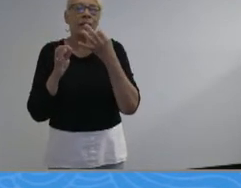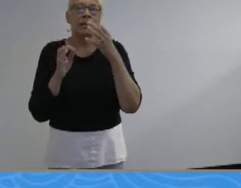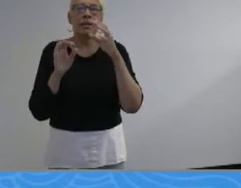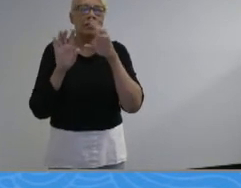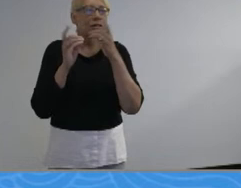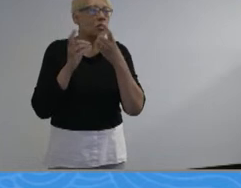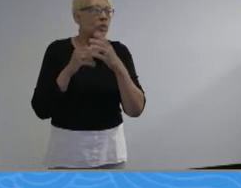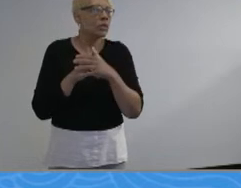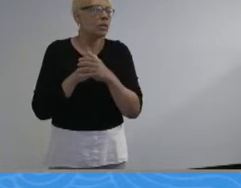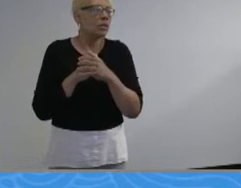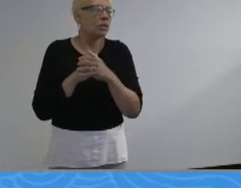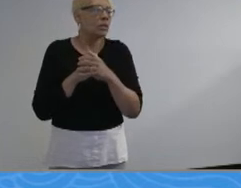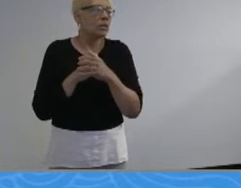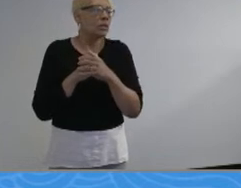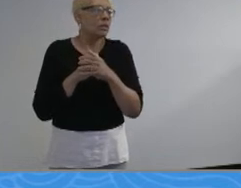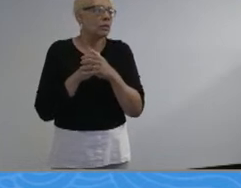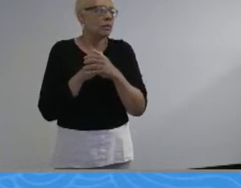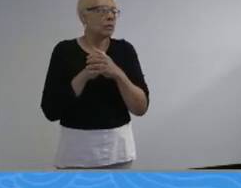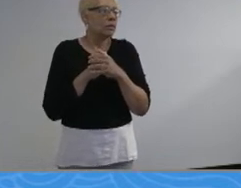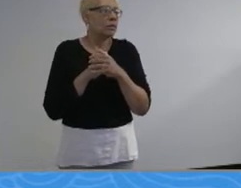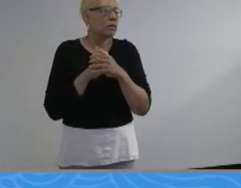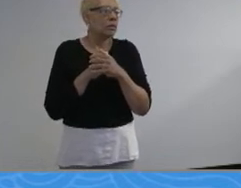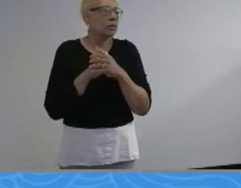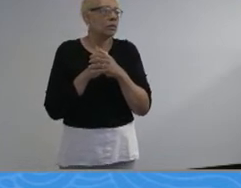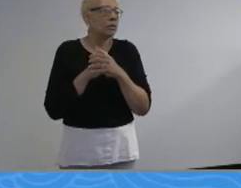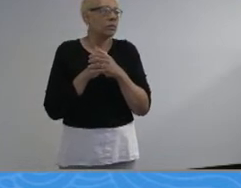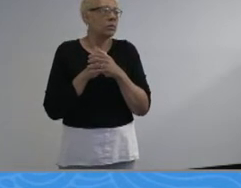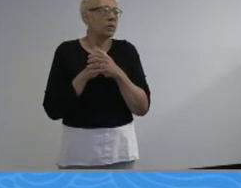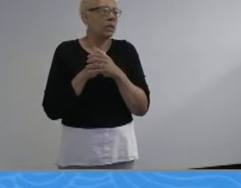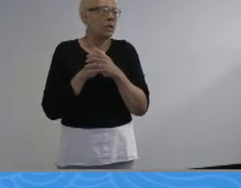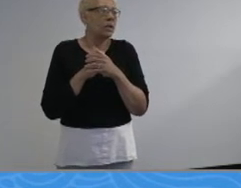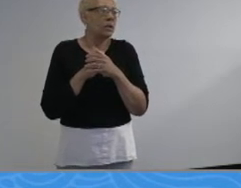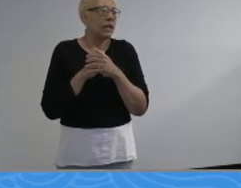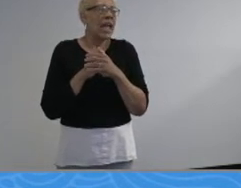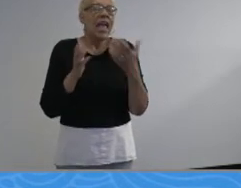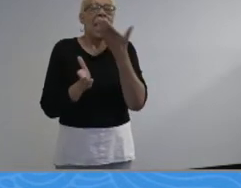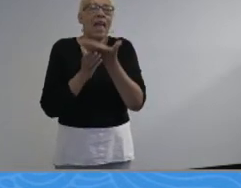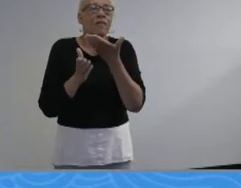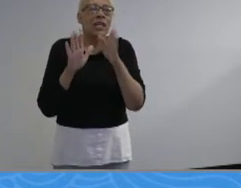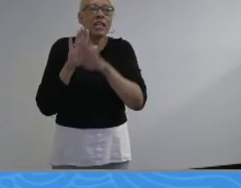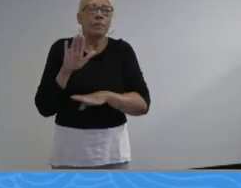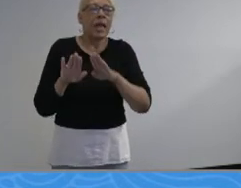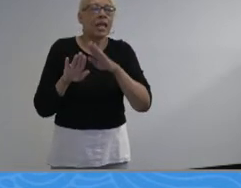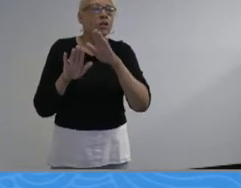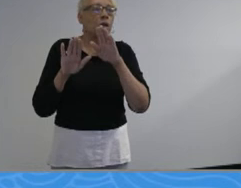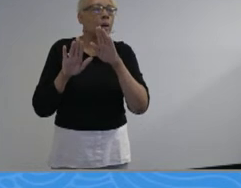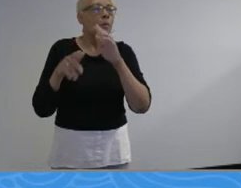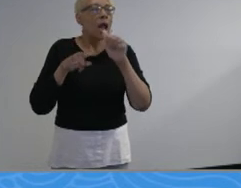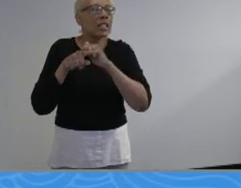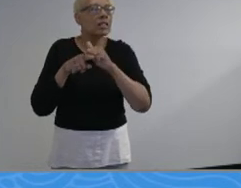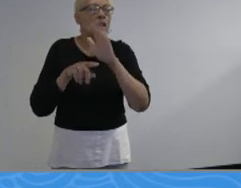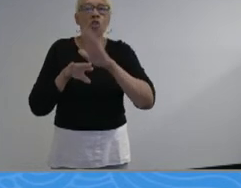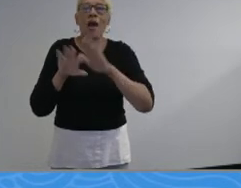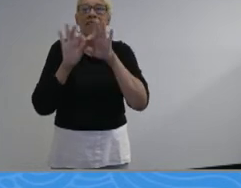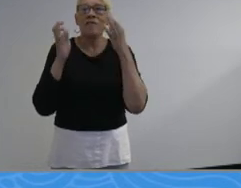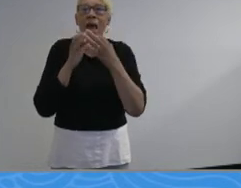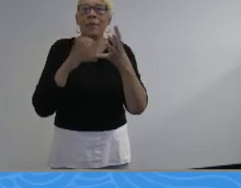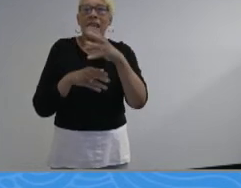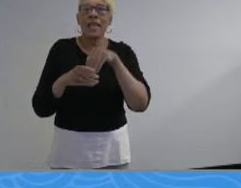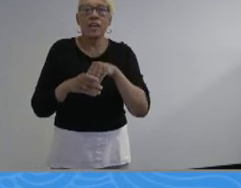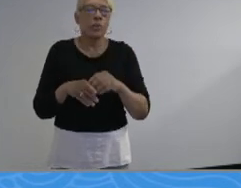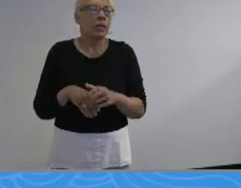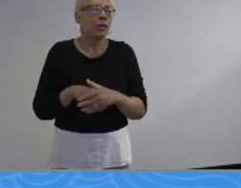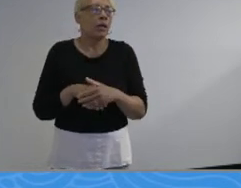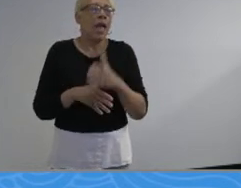tool asks the group to rate implementation levels on 12 evidence-based practices on family engagement. Half of